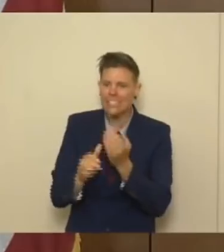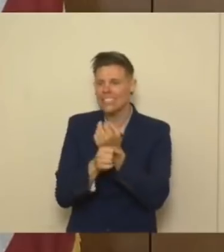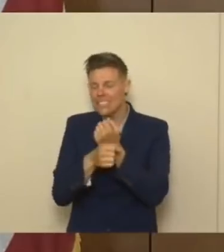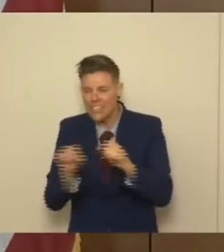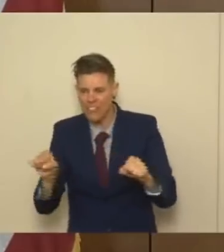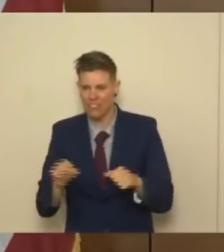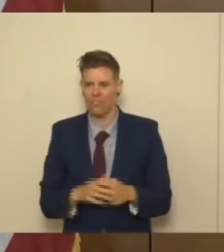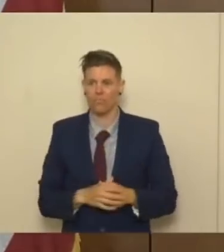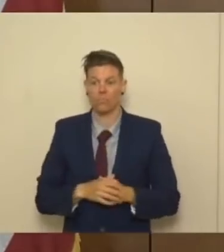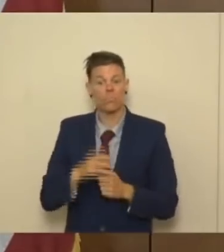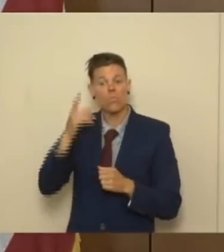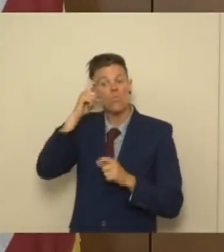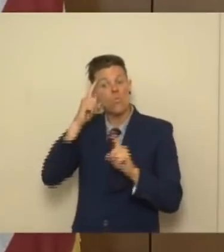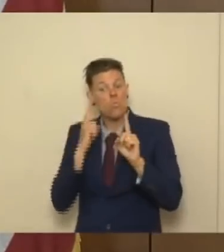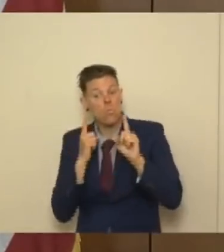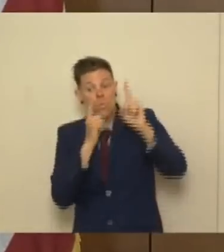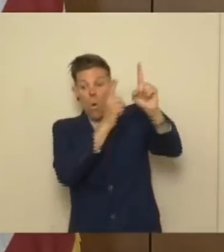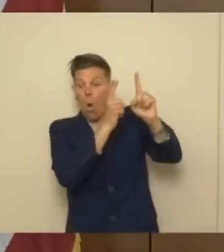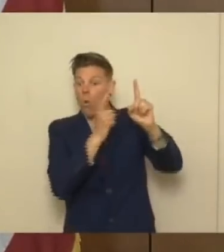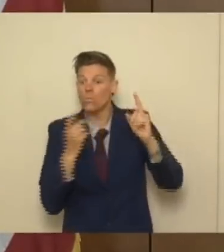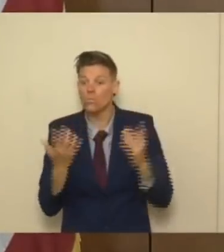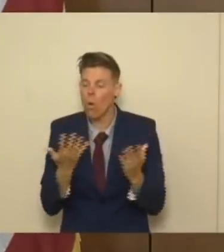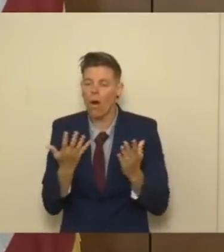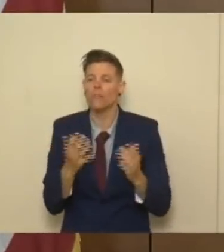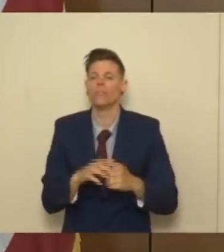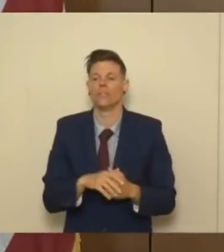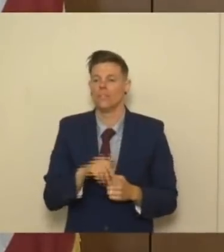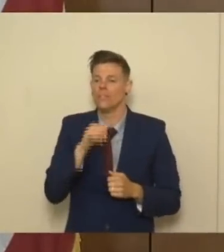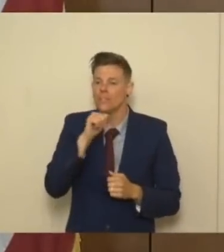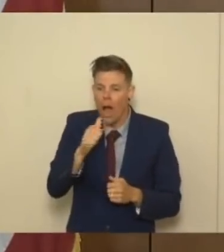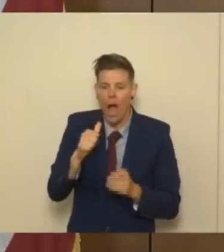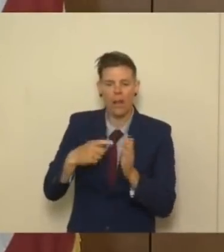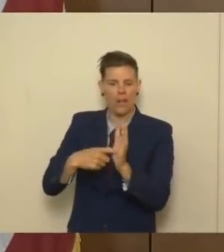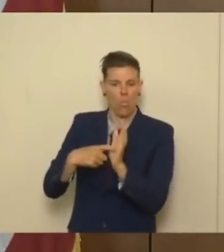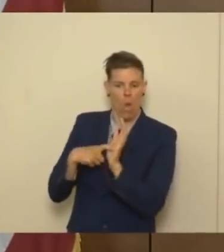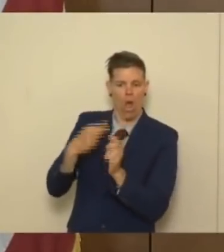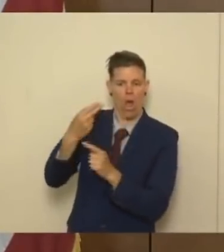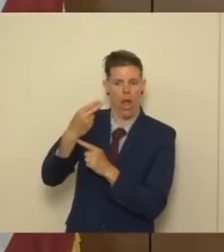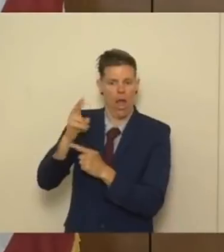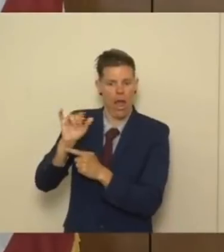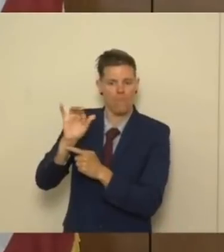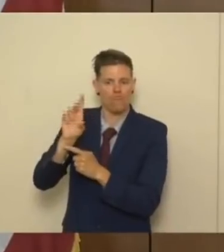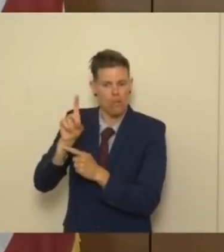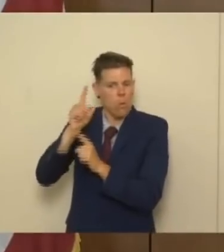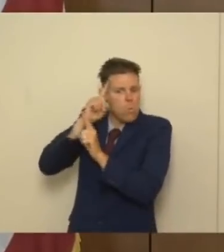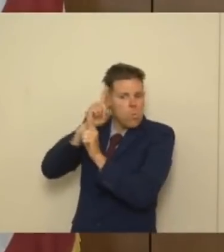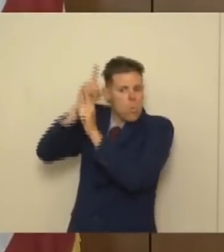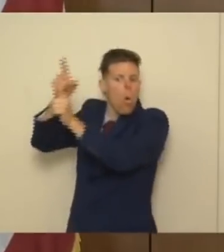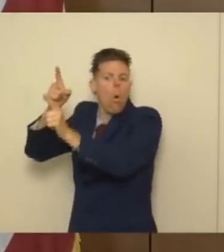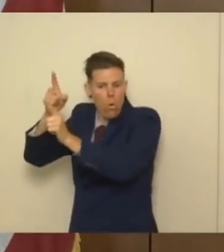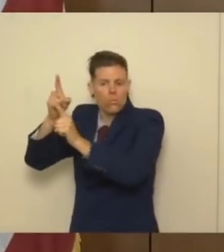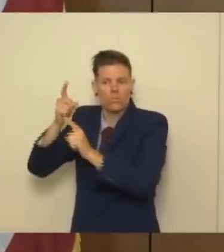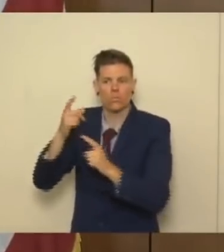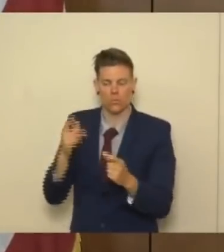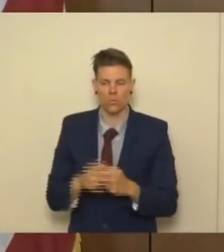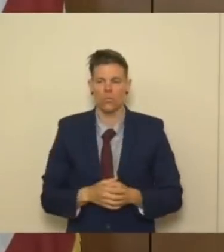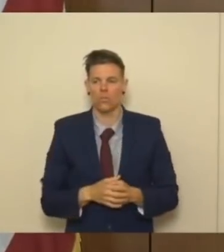to have parents and educators and school districts and all of our public education